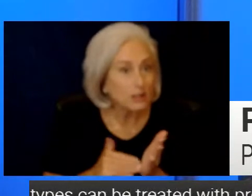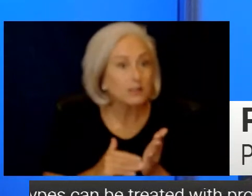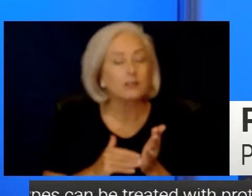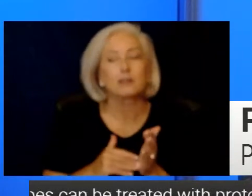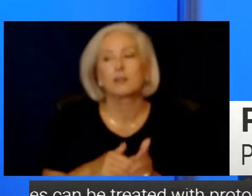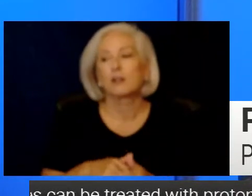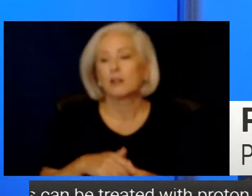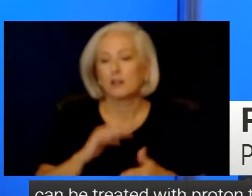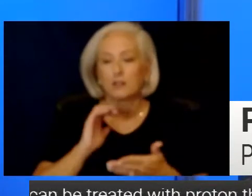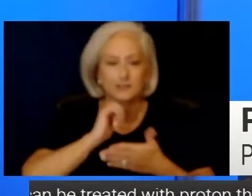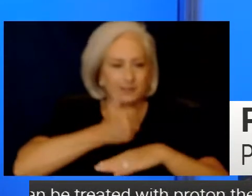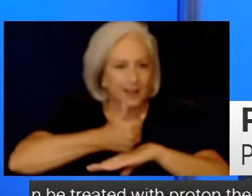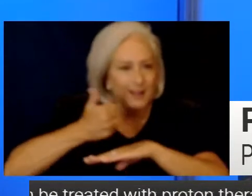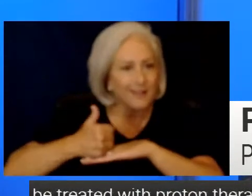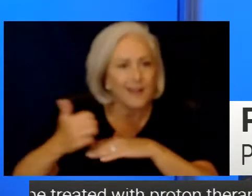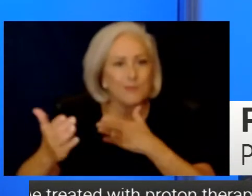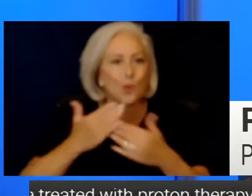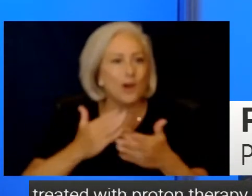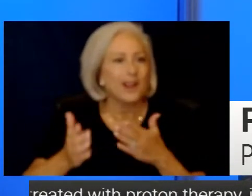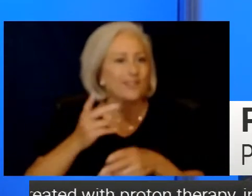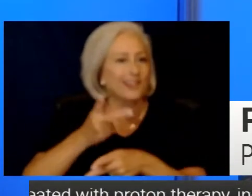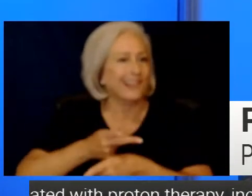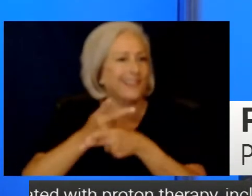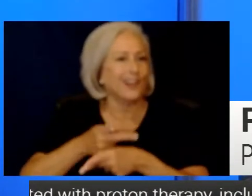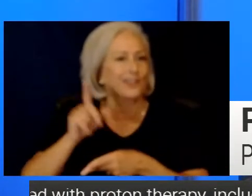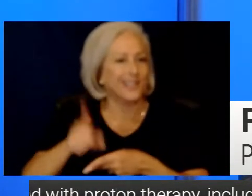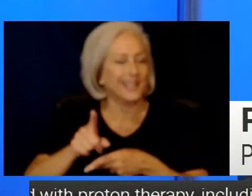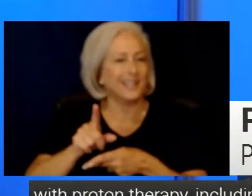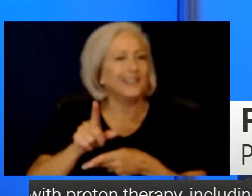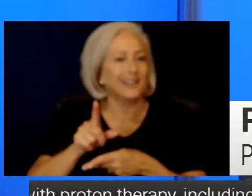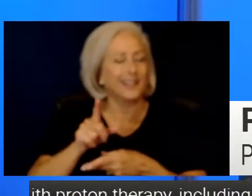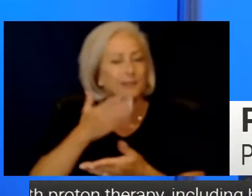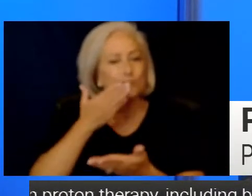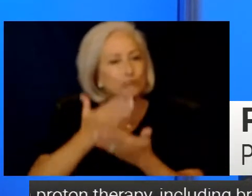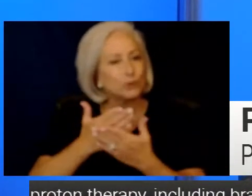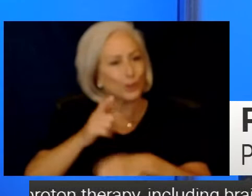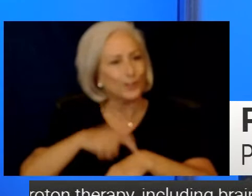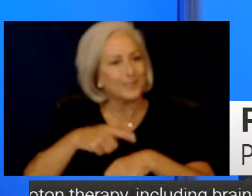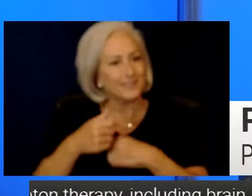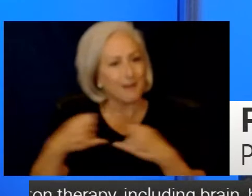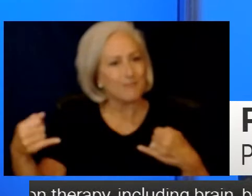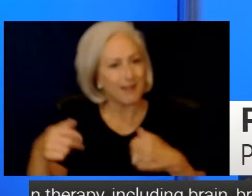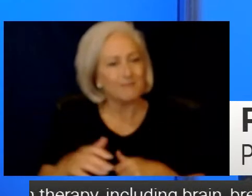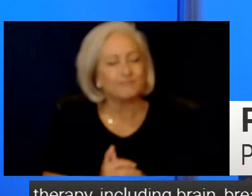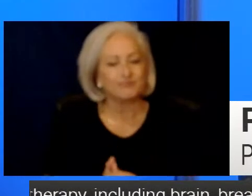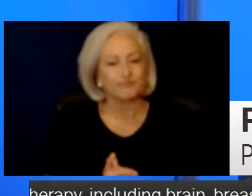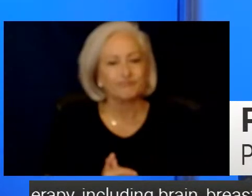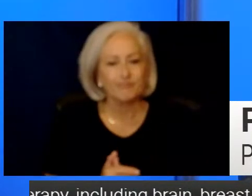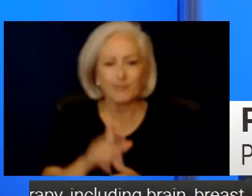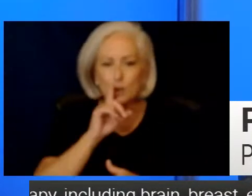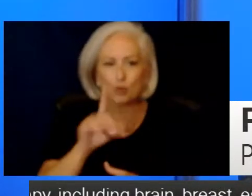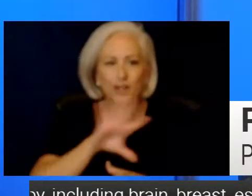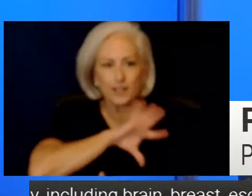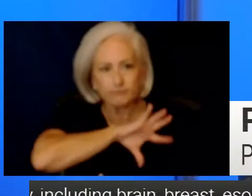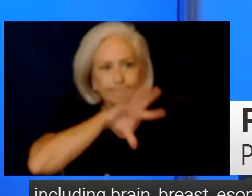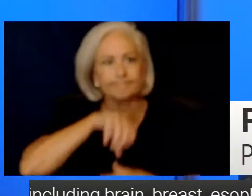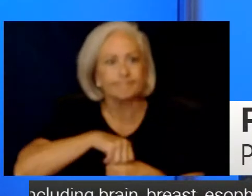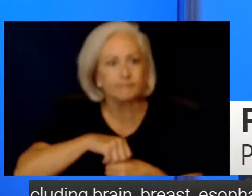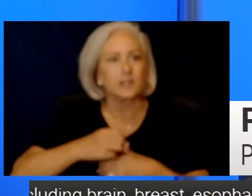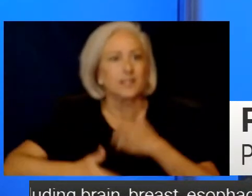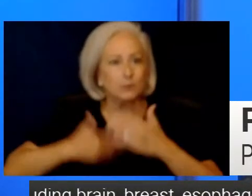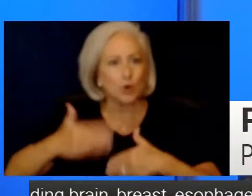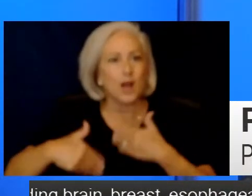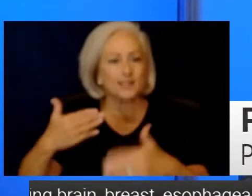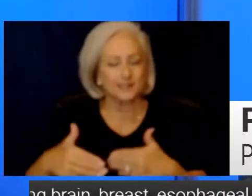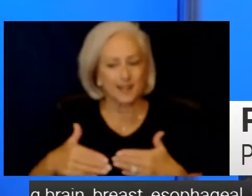in a timely manner. So it's a very comprehensive process, and a lot of patients are grateful for that one point